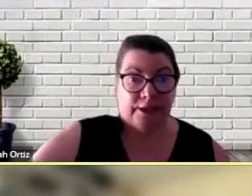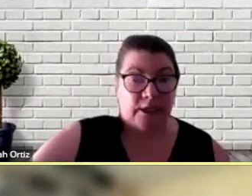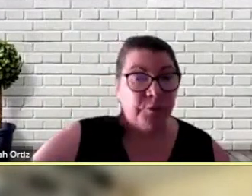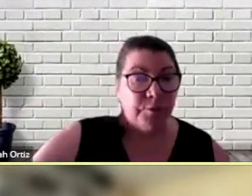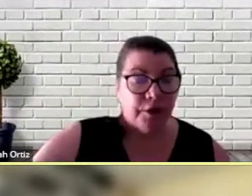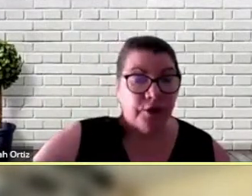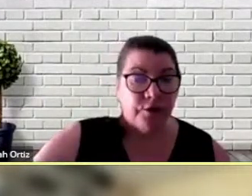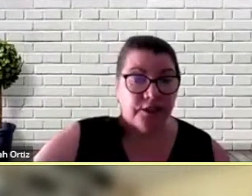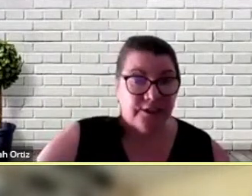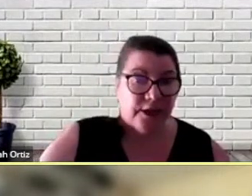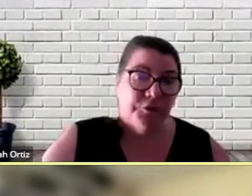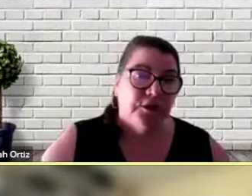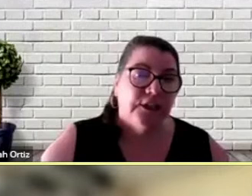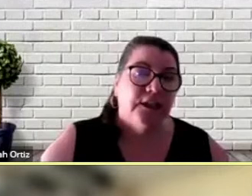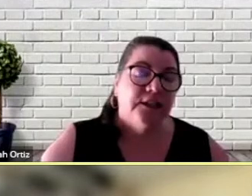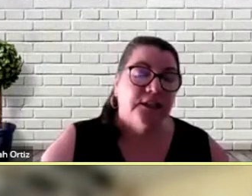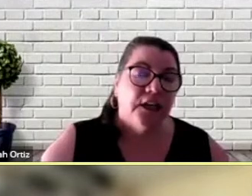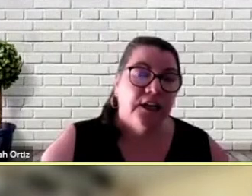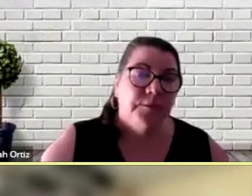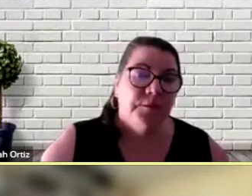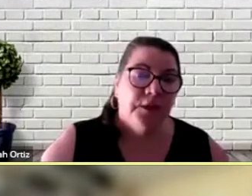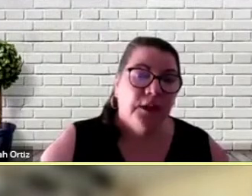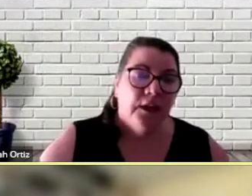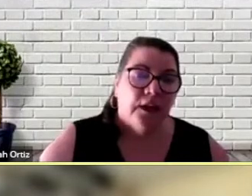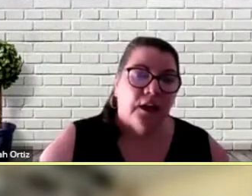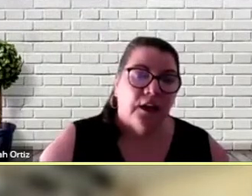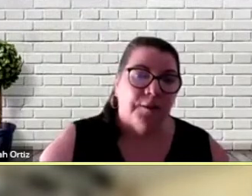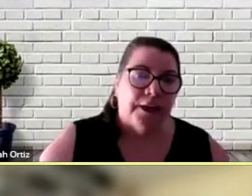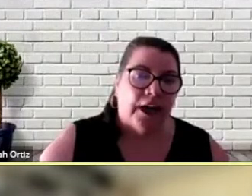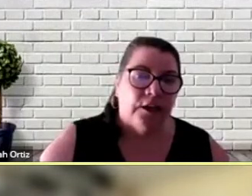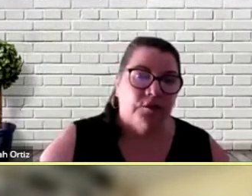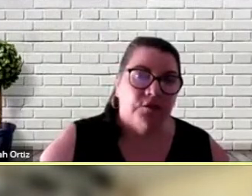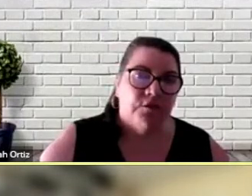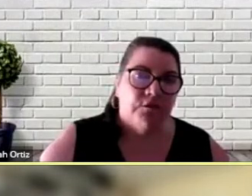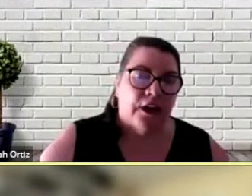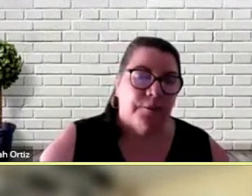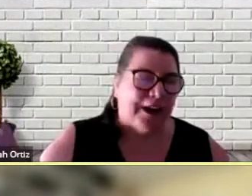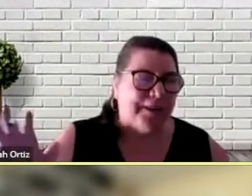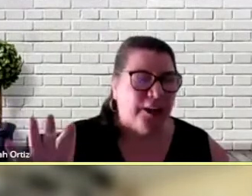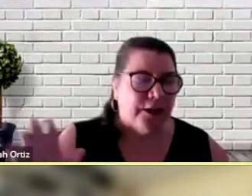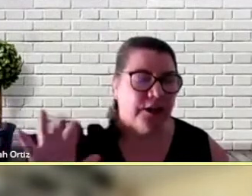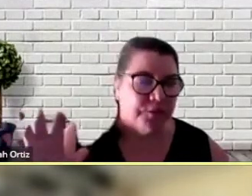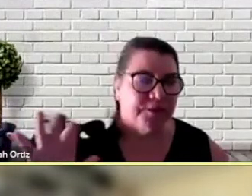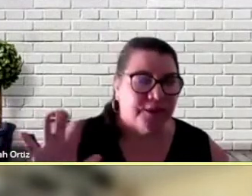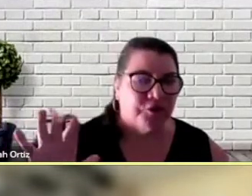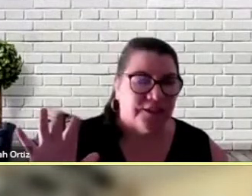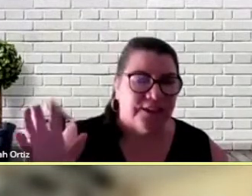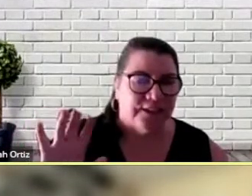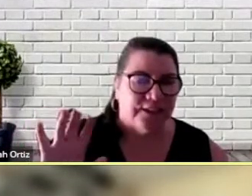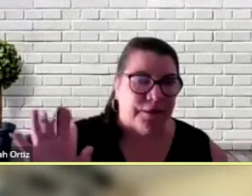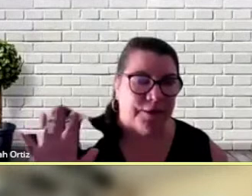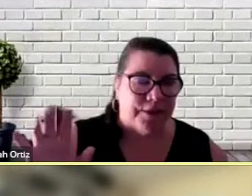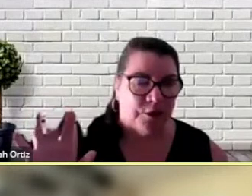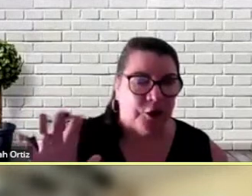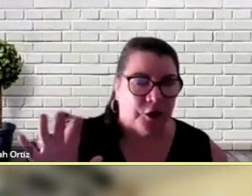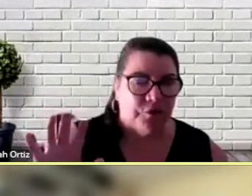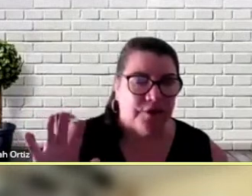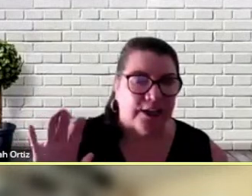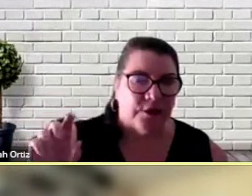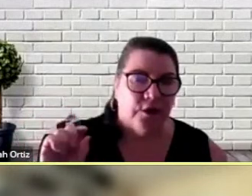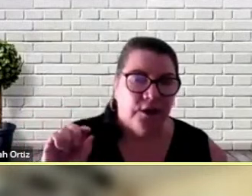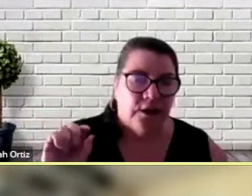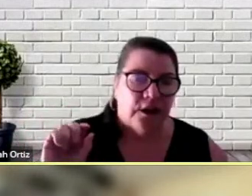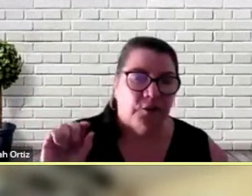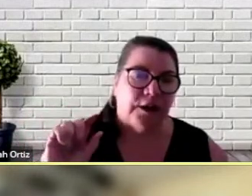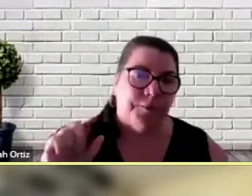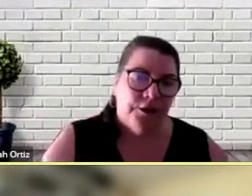not being proposed conceptually at this time. And I'm hearing from some trustees that maybe they wouldn't go